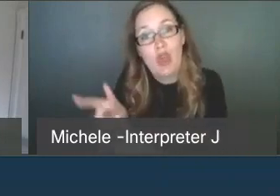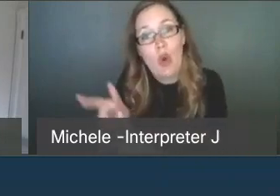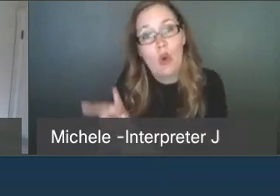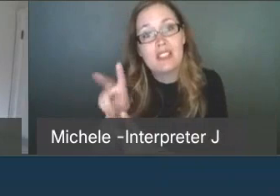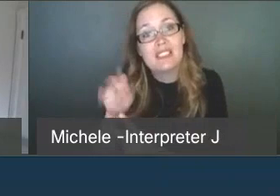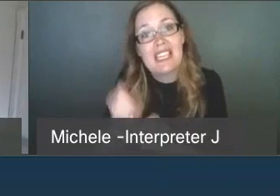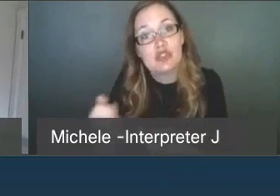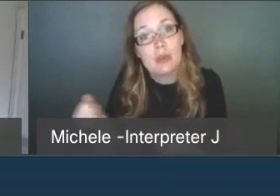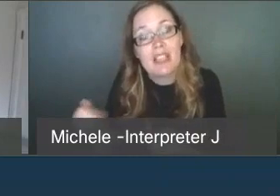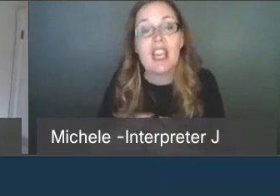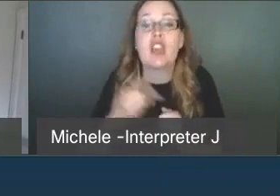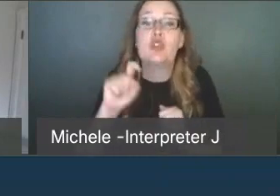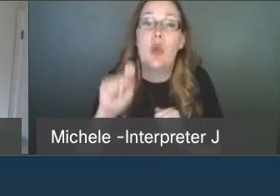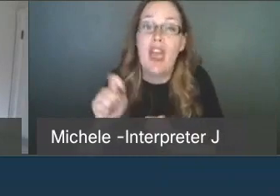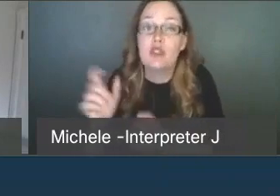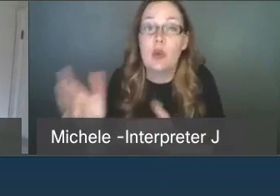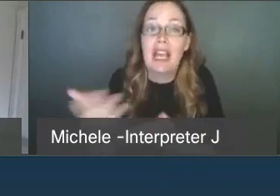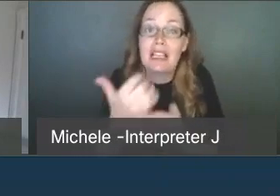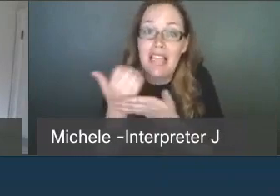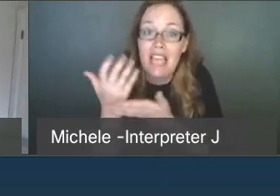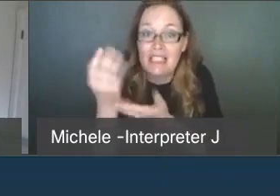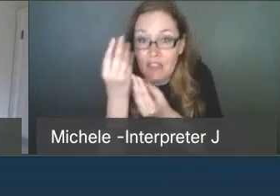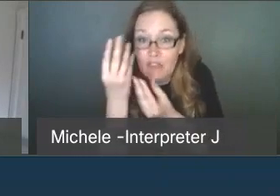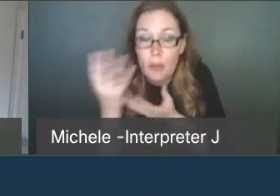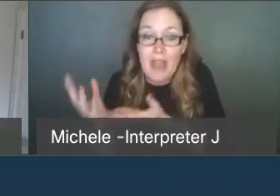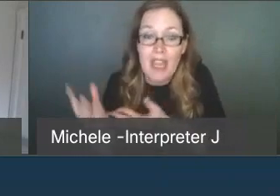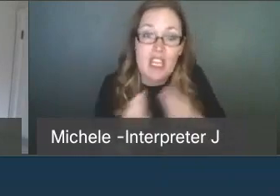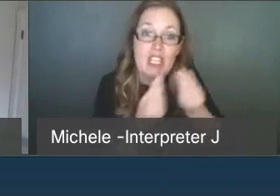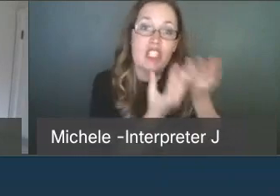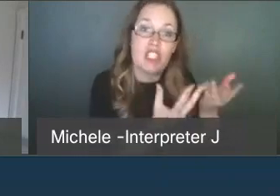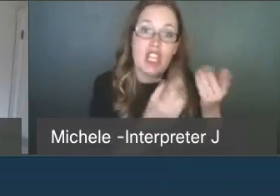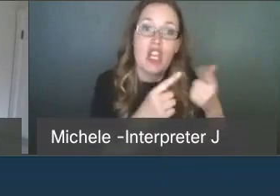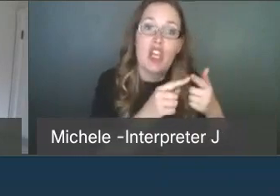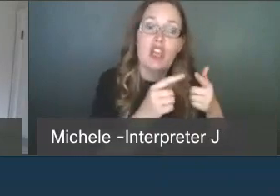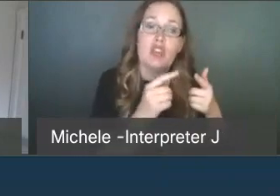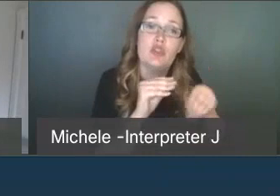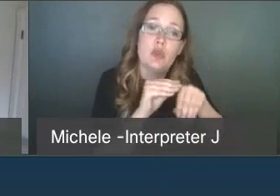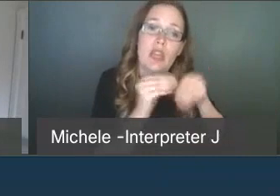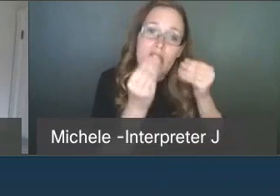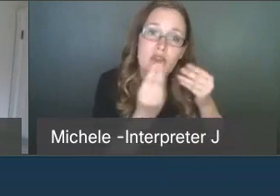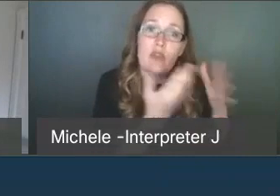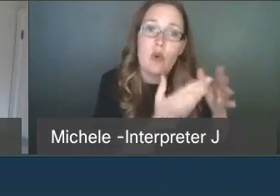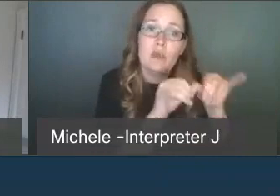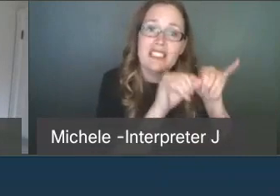have to actually use the information if you're really hoping to find improved system response and case outcomes.